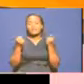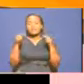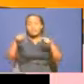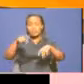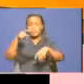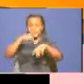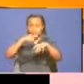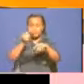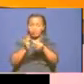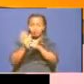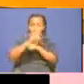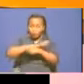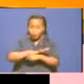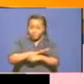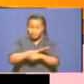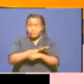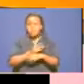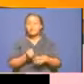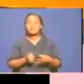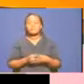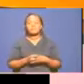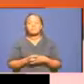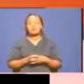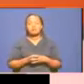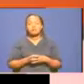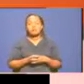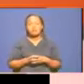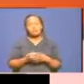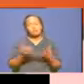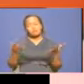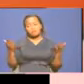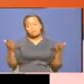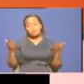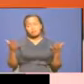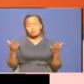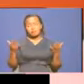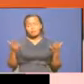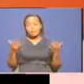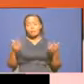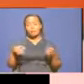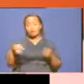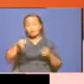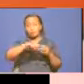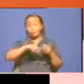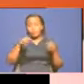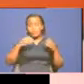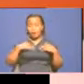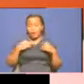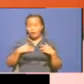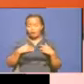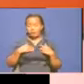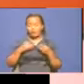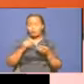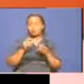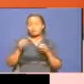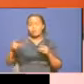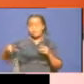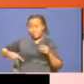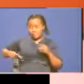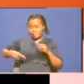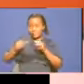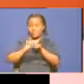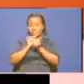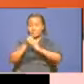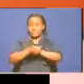times? So I had the transplant unit at the MP Shah Hospital, and when